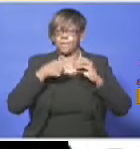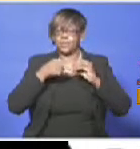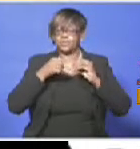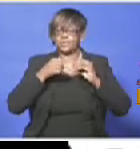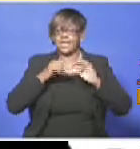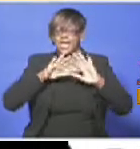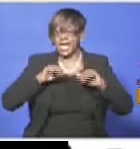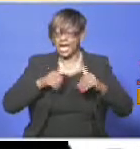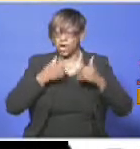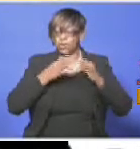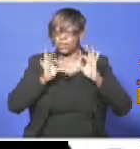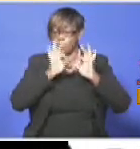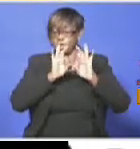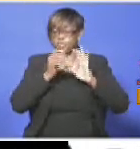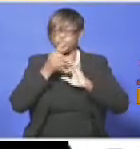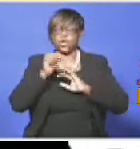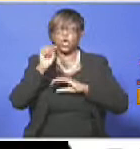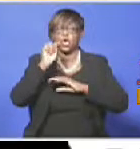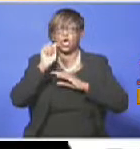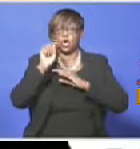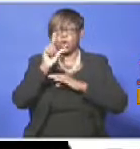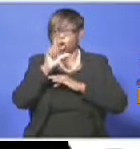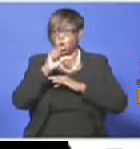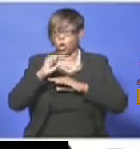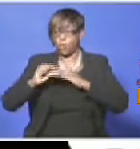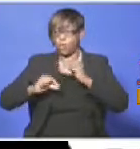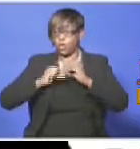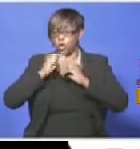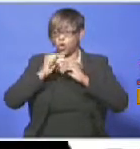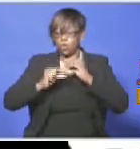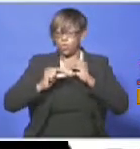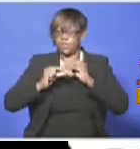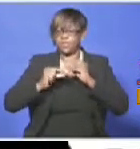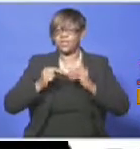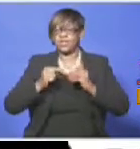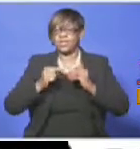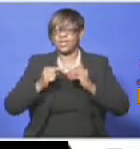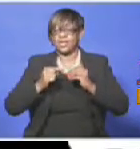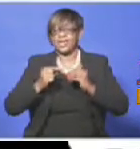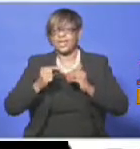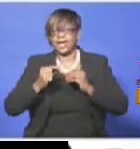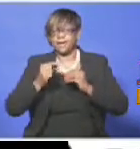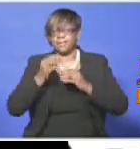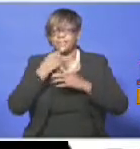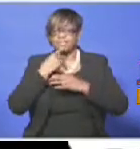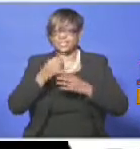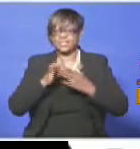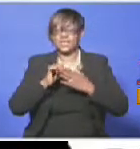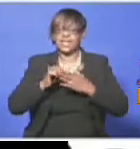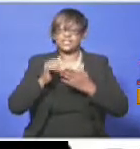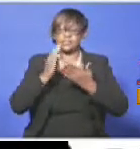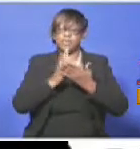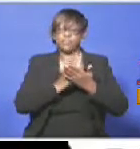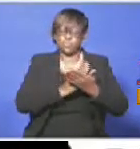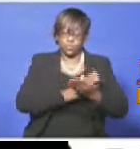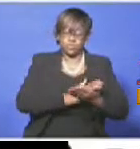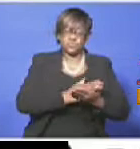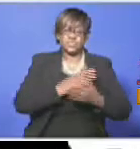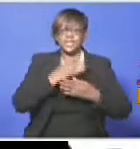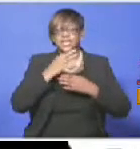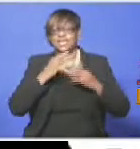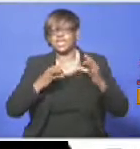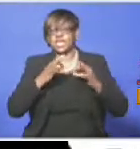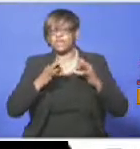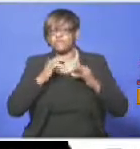climate emergency as such. He said then that if climate change is not treated with greatest urgency, it will continue to ravage